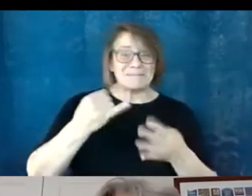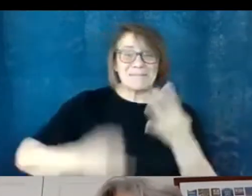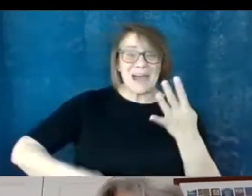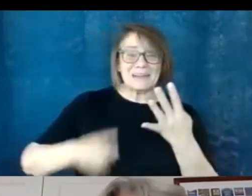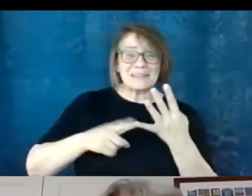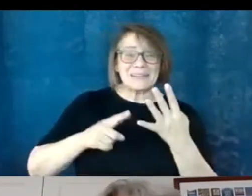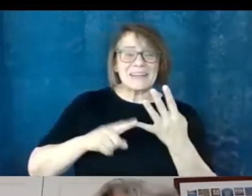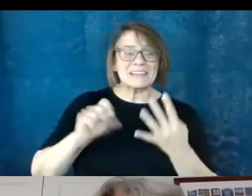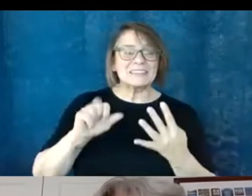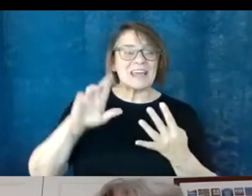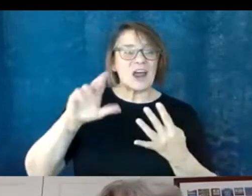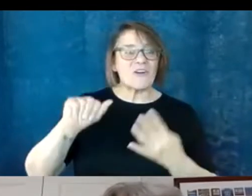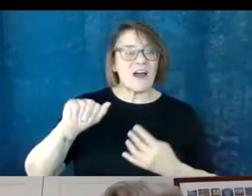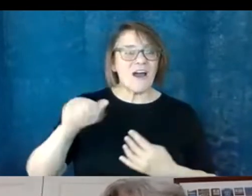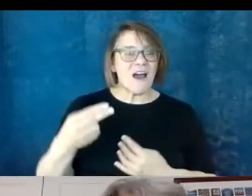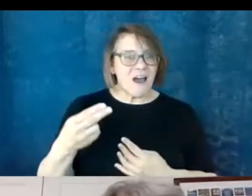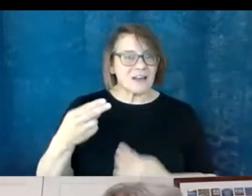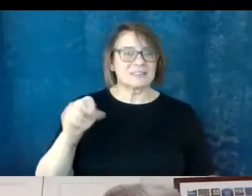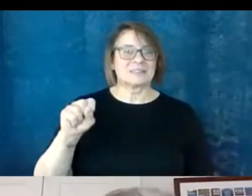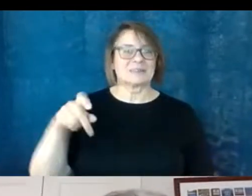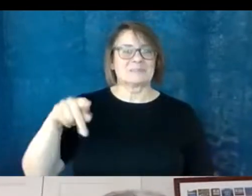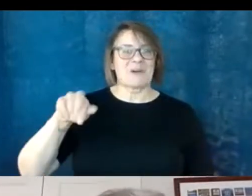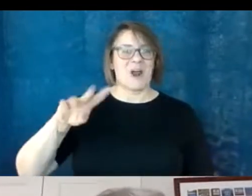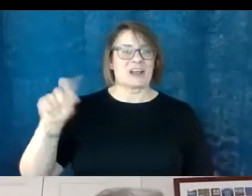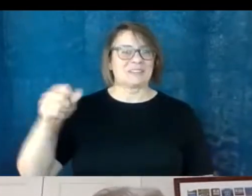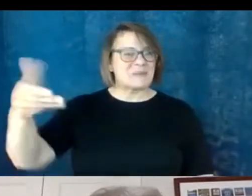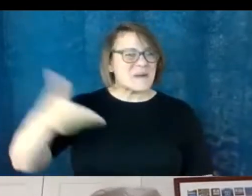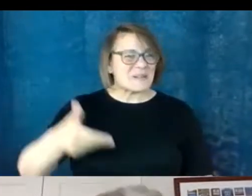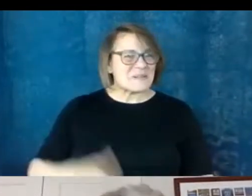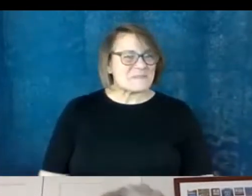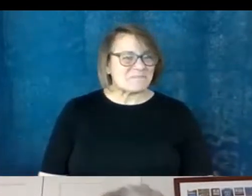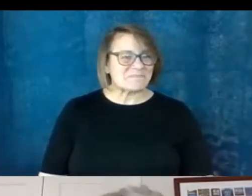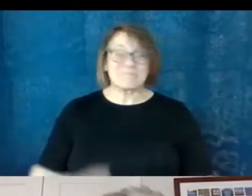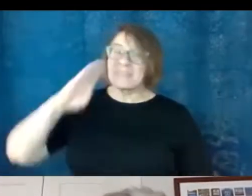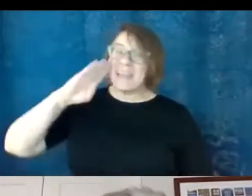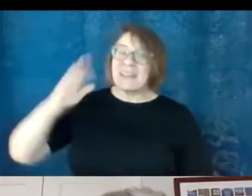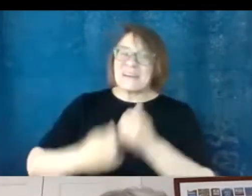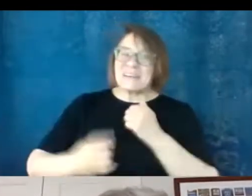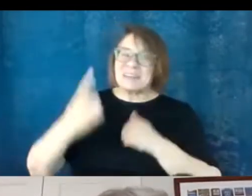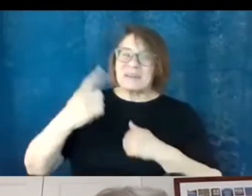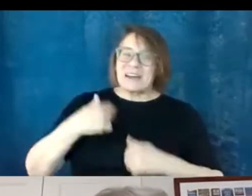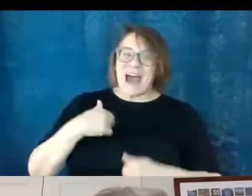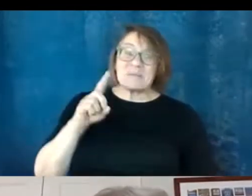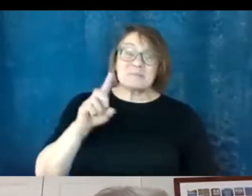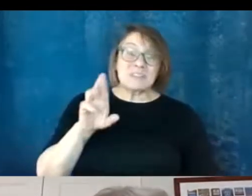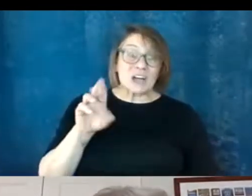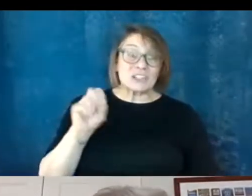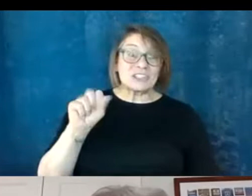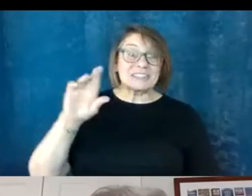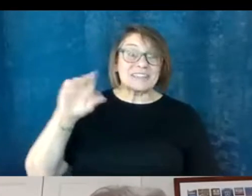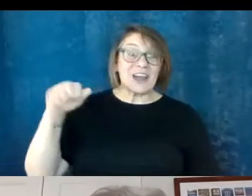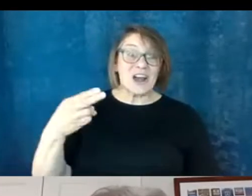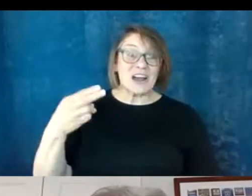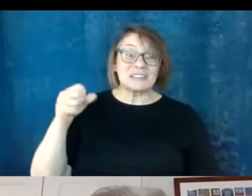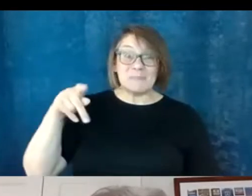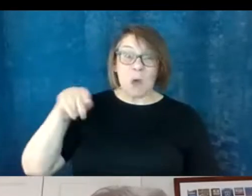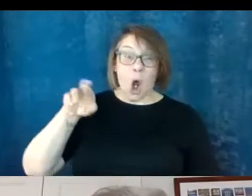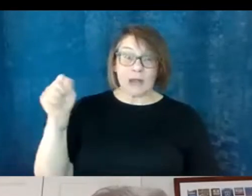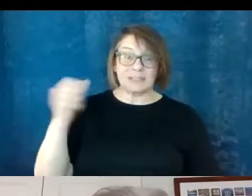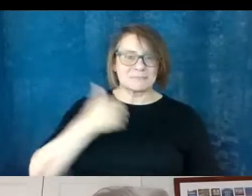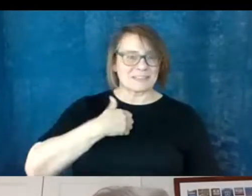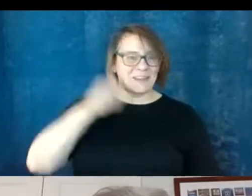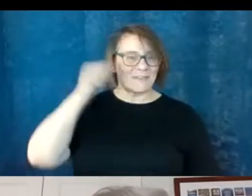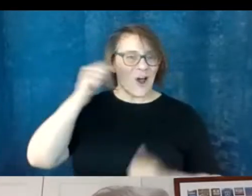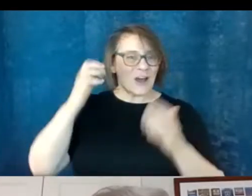Sarah Sparks. Welcome. Hello, everyone. I am Dr. Sara Sparks. I am an